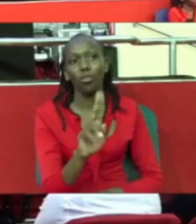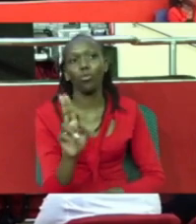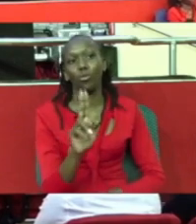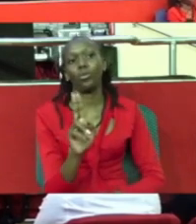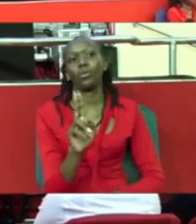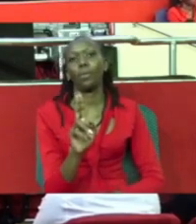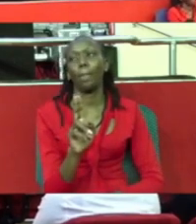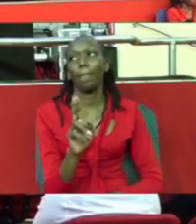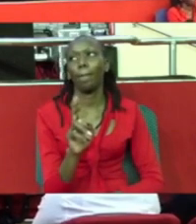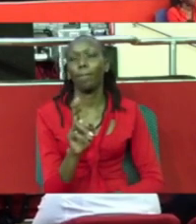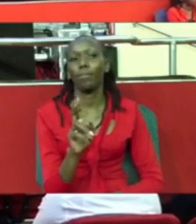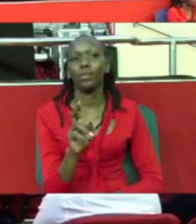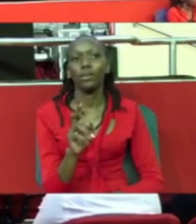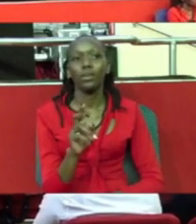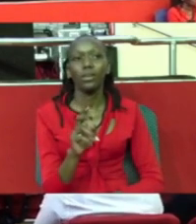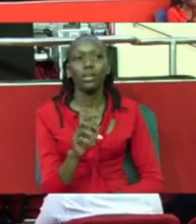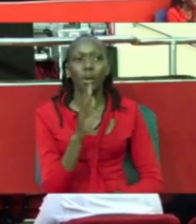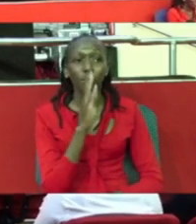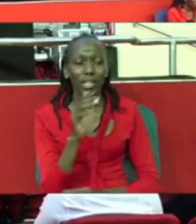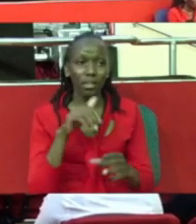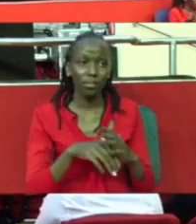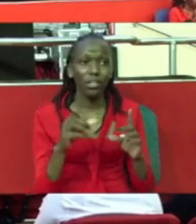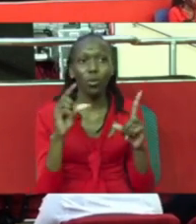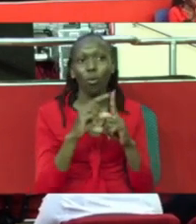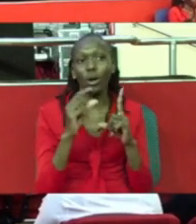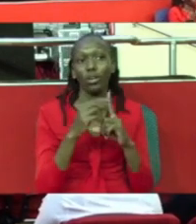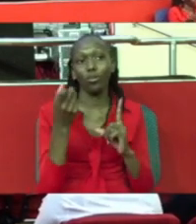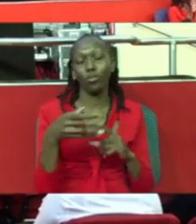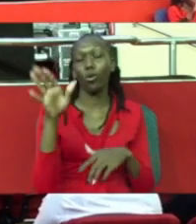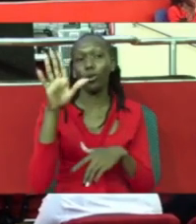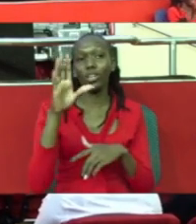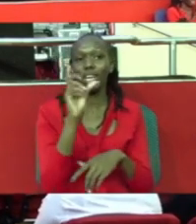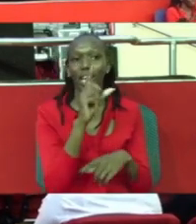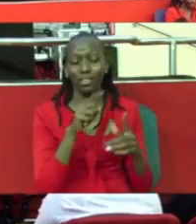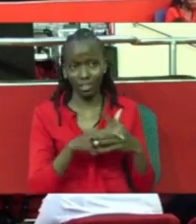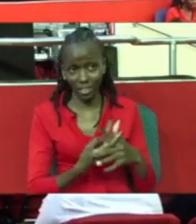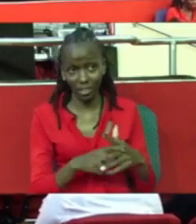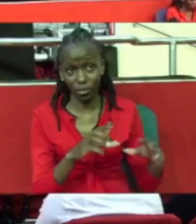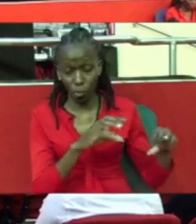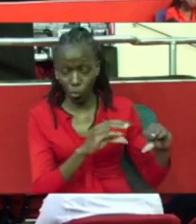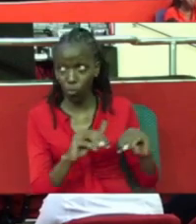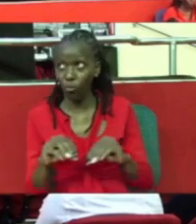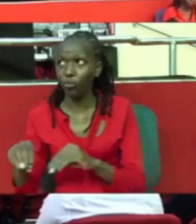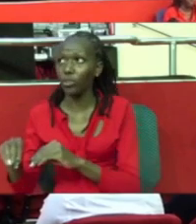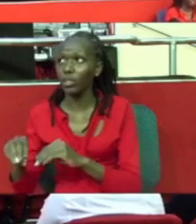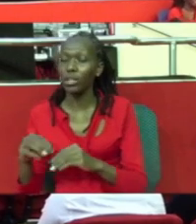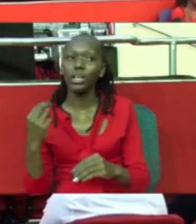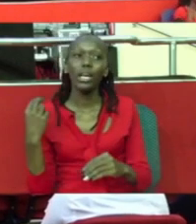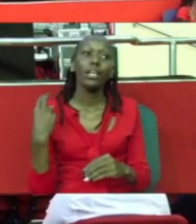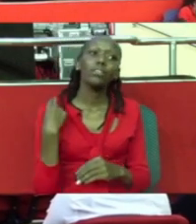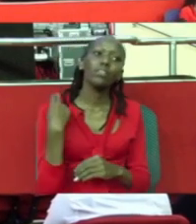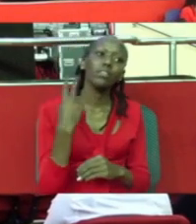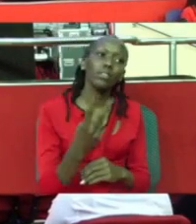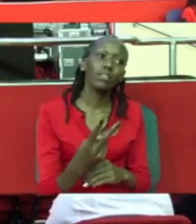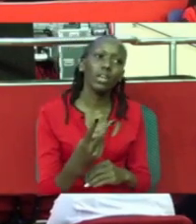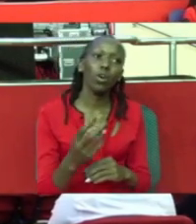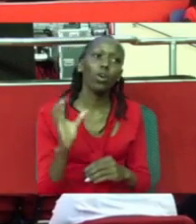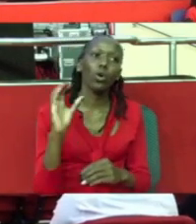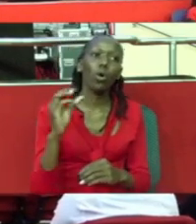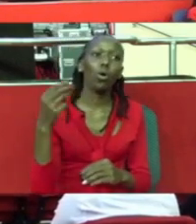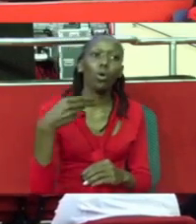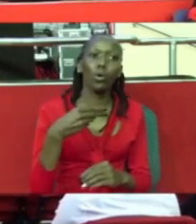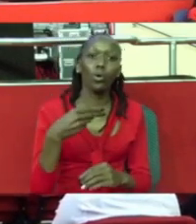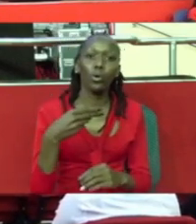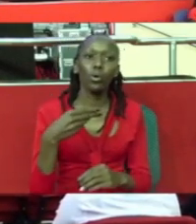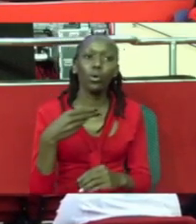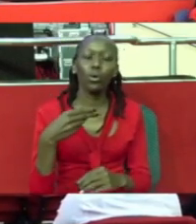jukumu. Believe the word of God. Amini neno. And start moving. Na uanze. Second Chronicles chapter number 20. Mambo ya nyakati wa verse pili. Number